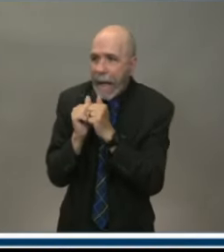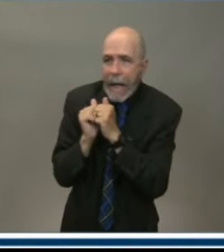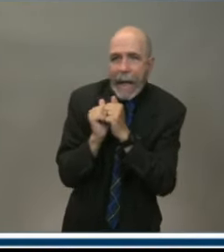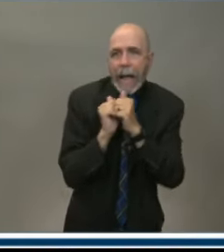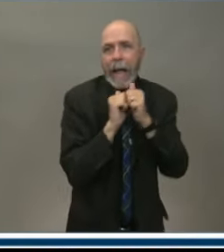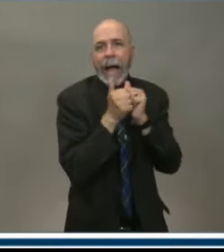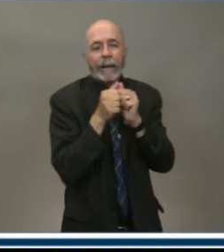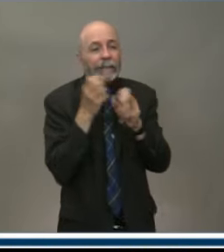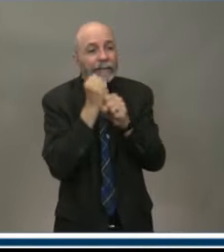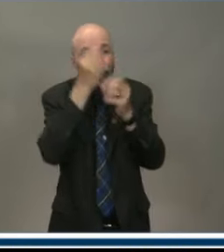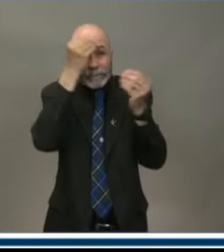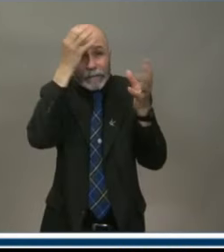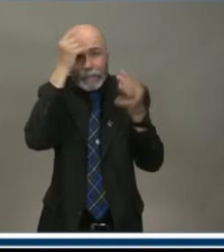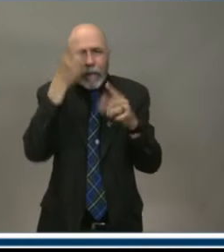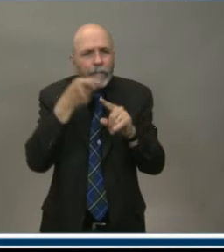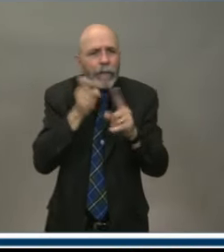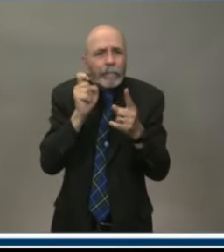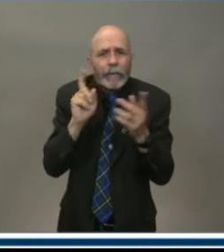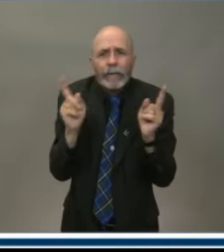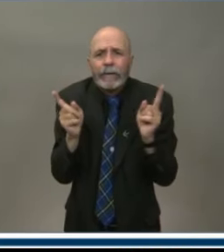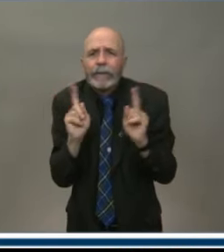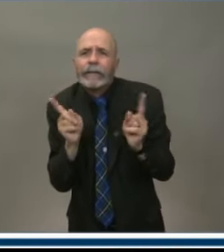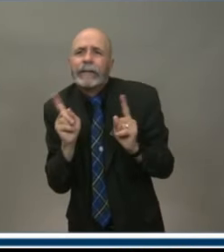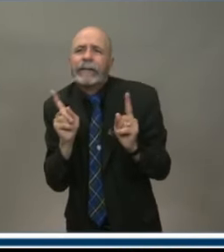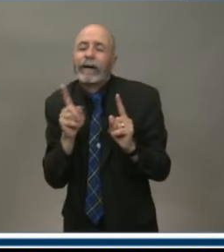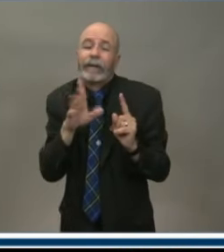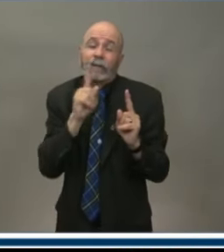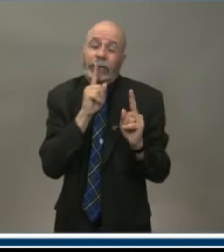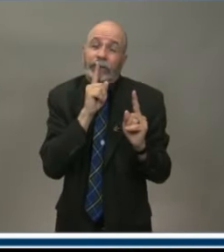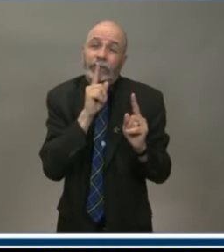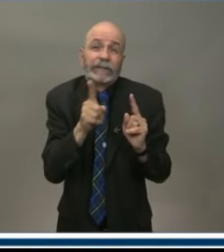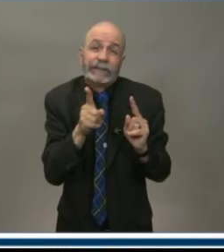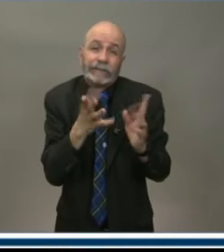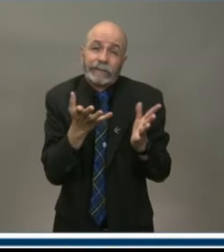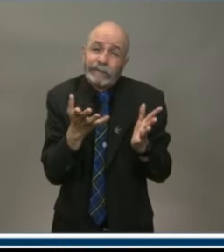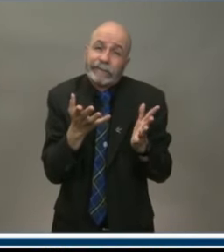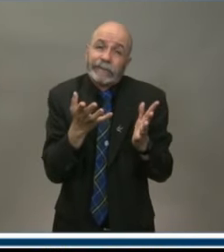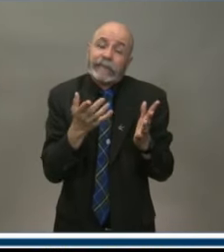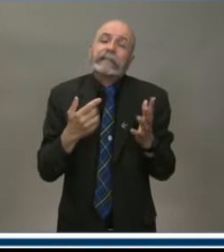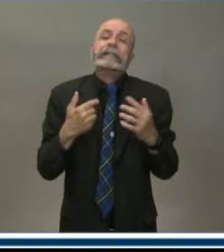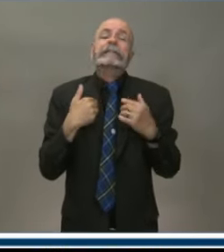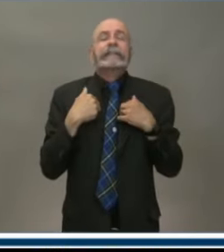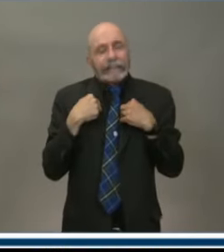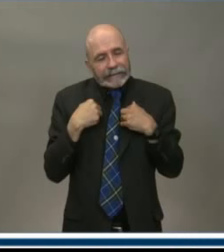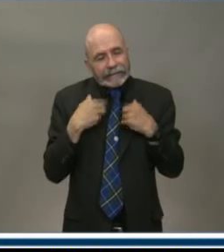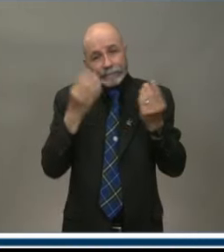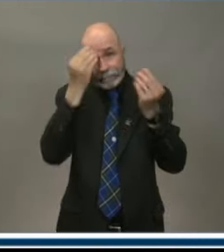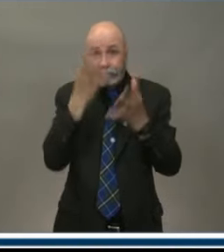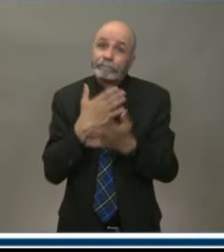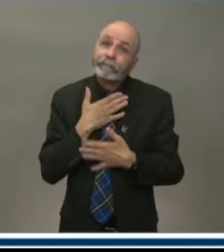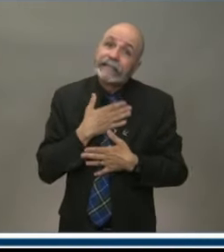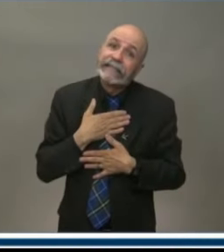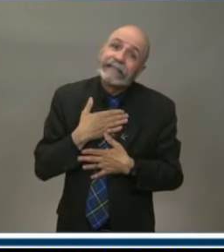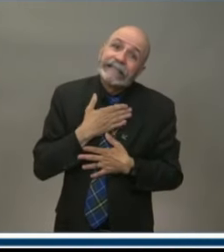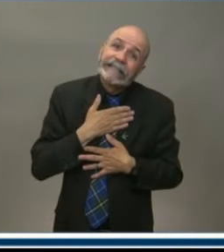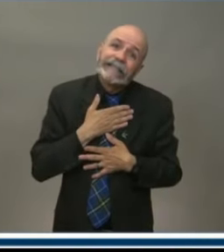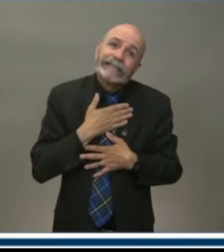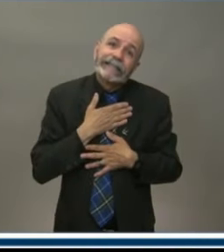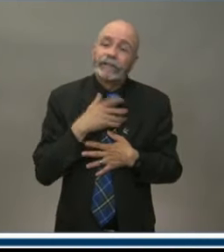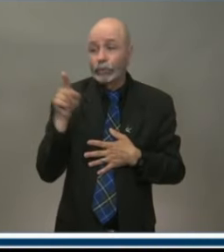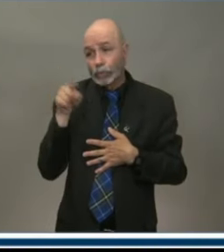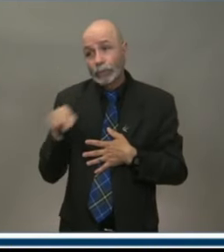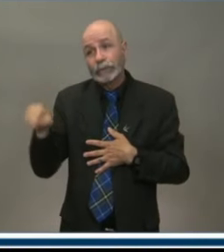local community, but at the end of the day, we have to. My plea is that every Nova Scotian and every Nova Scotian community needs to